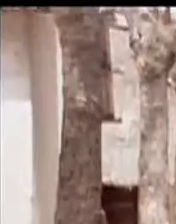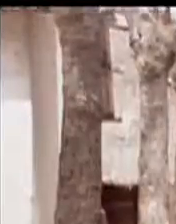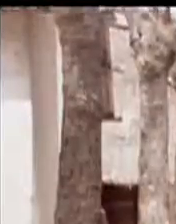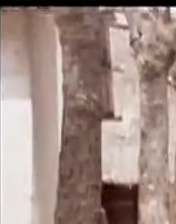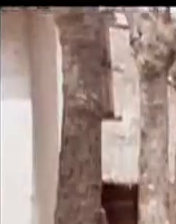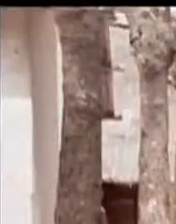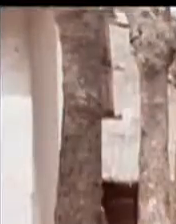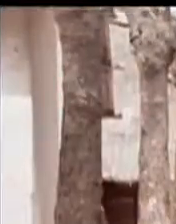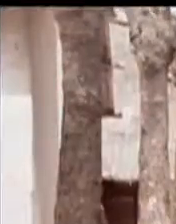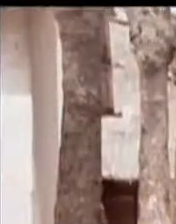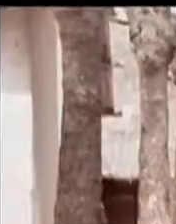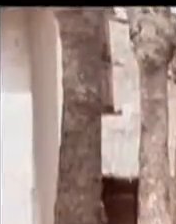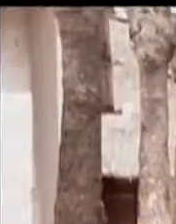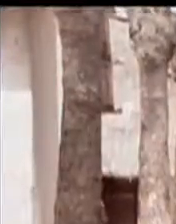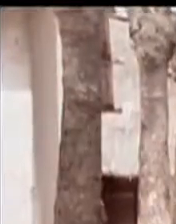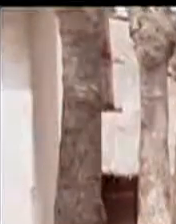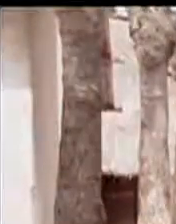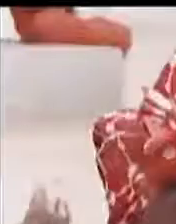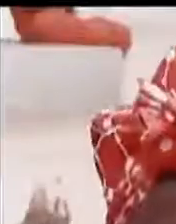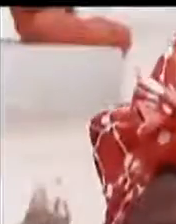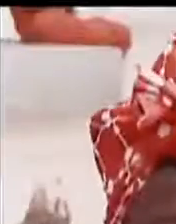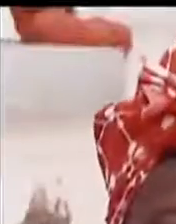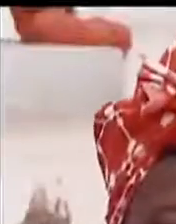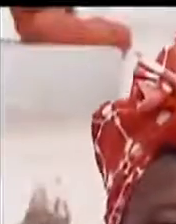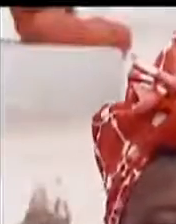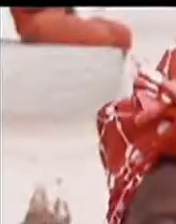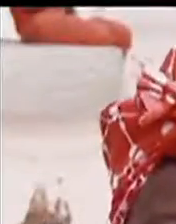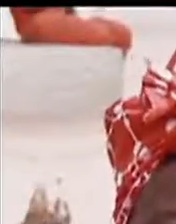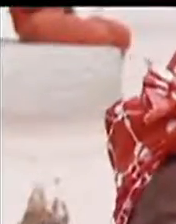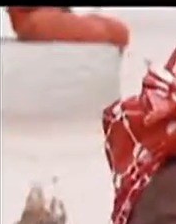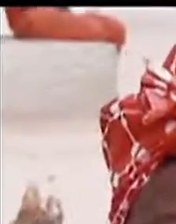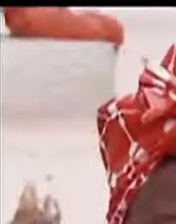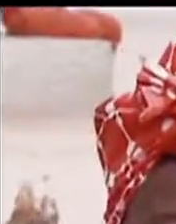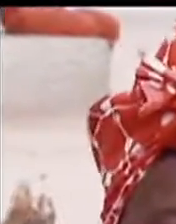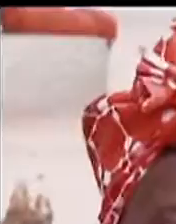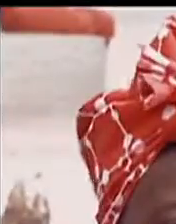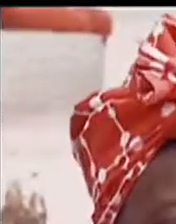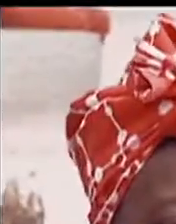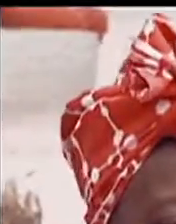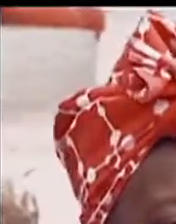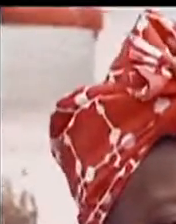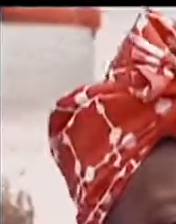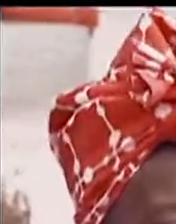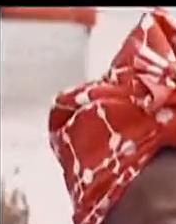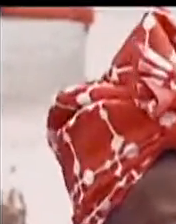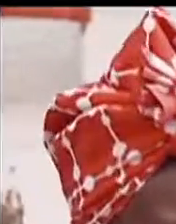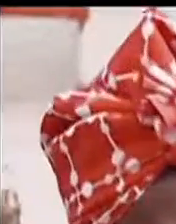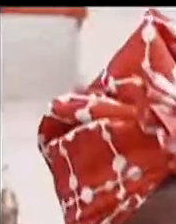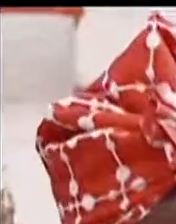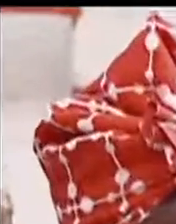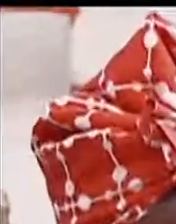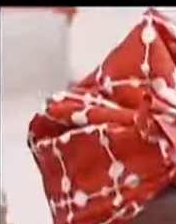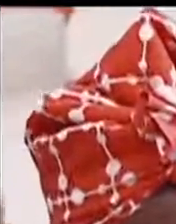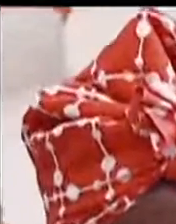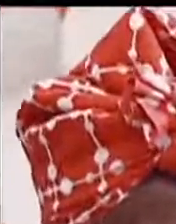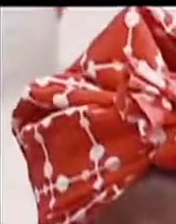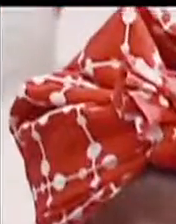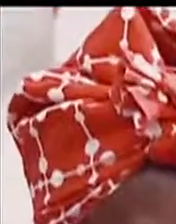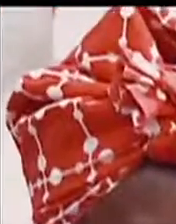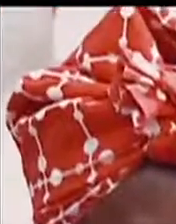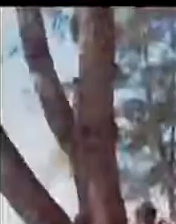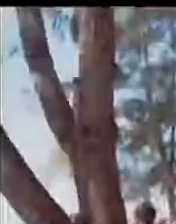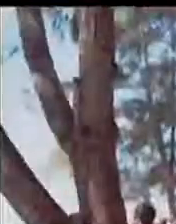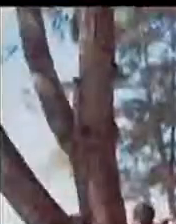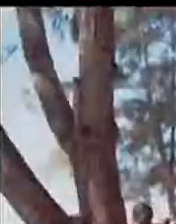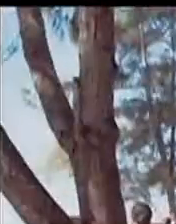Pensei que já estava a ir já. All this changed the day Alima met Arlette Anna Abel from a